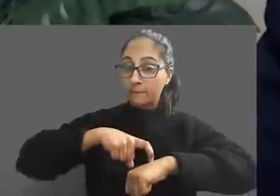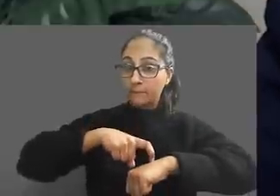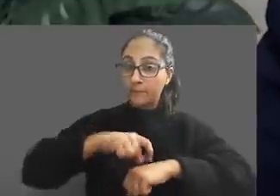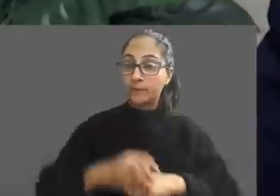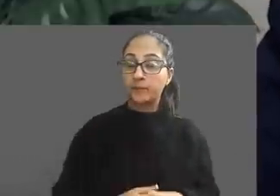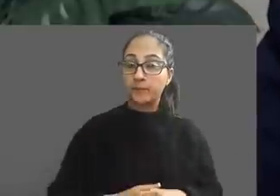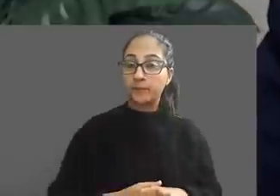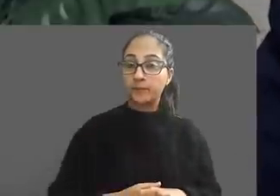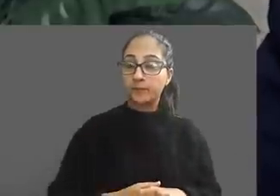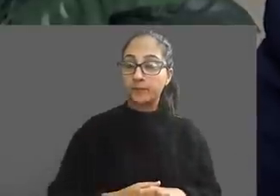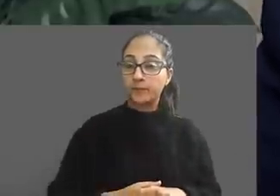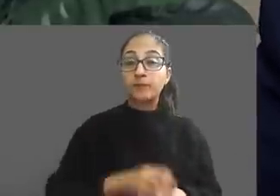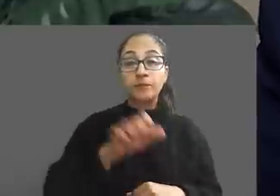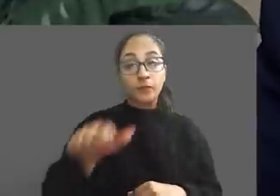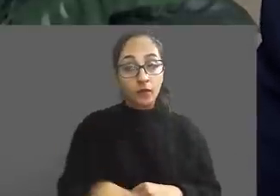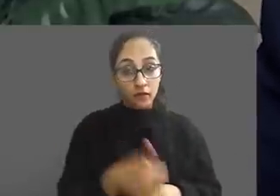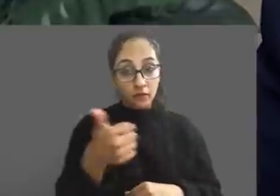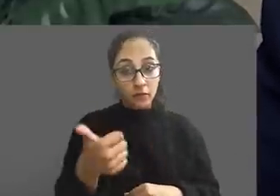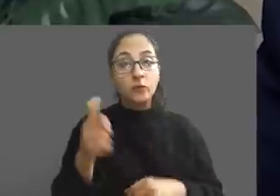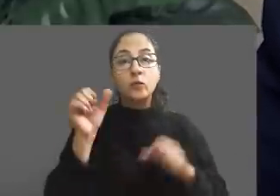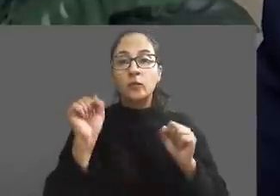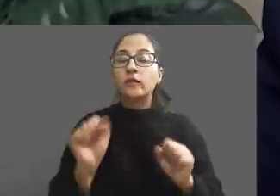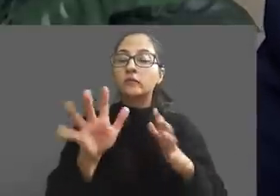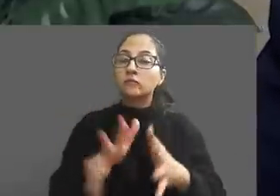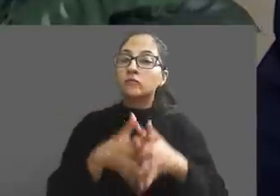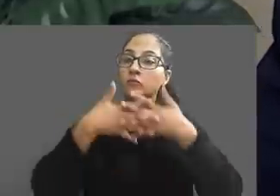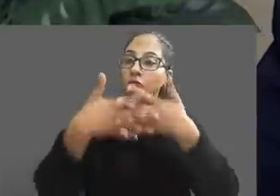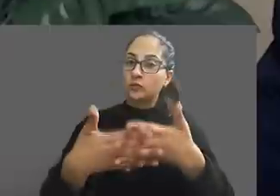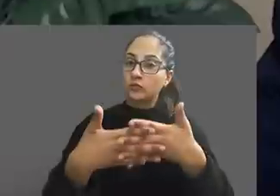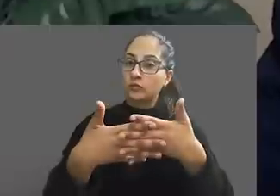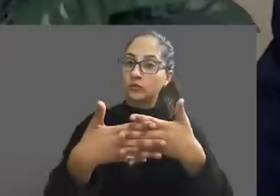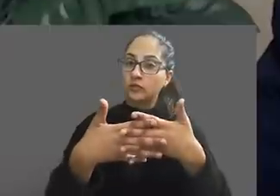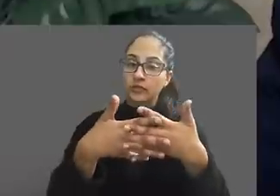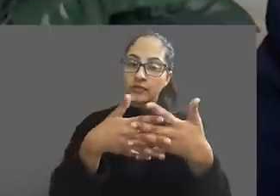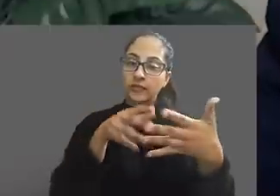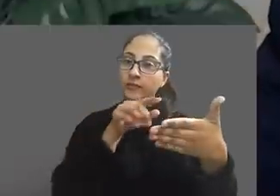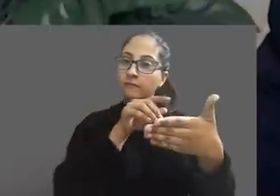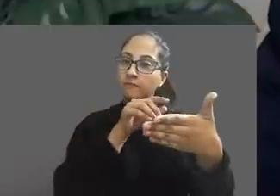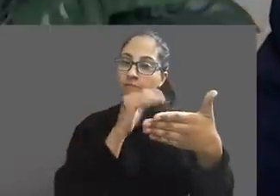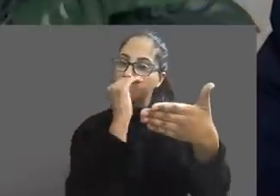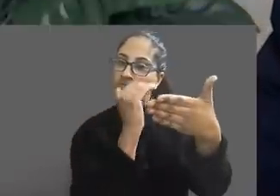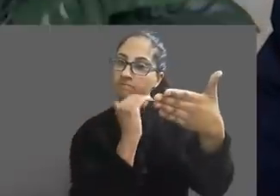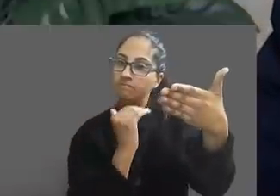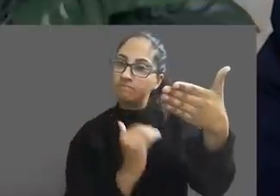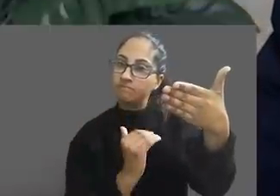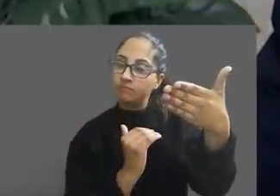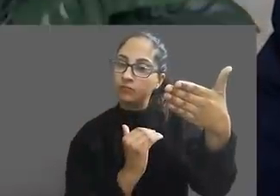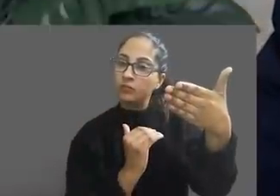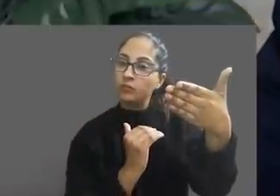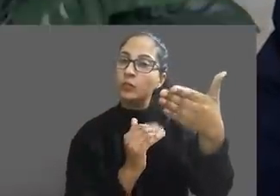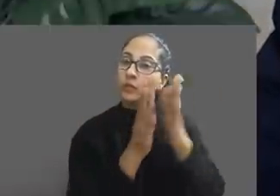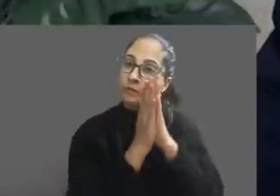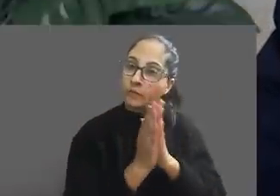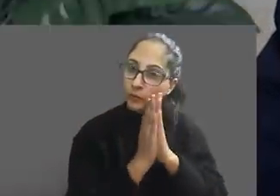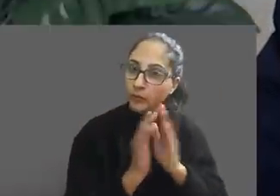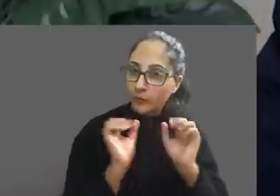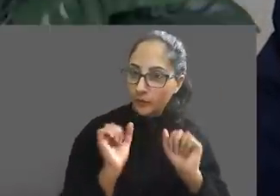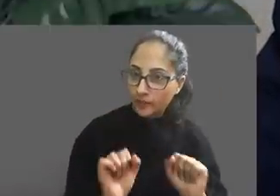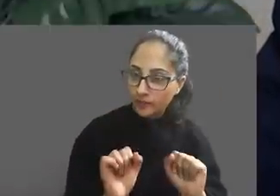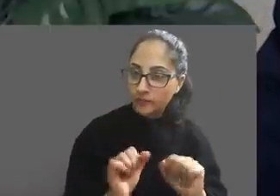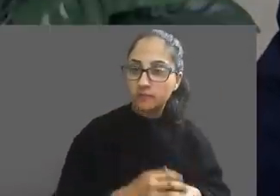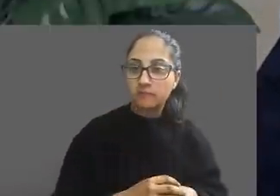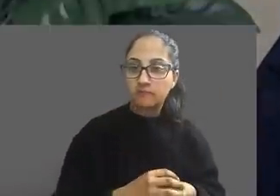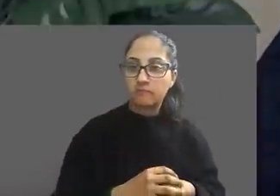Surah Nas and other particular chapters of the Quran is very common among our Syrian and other Jamaats. In